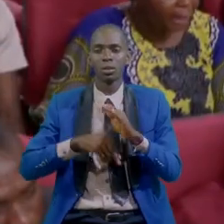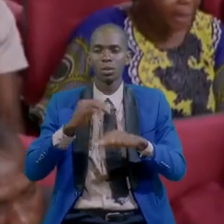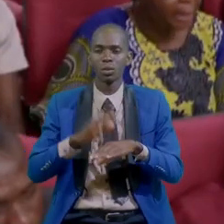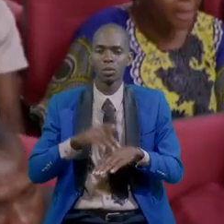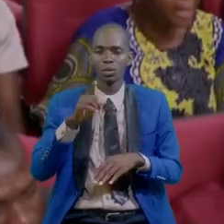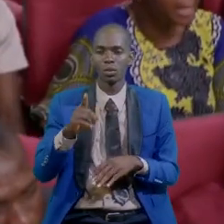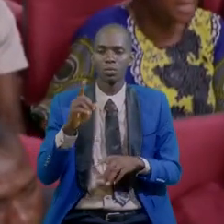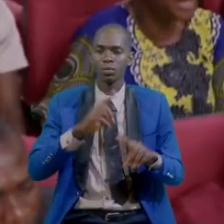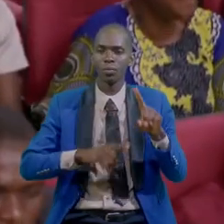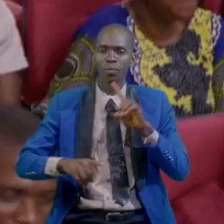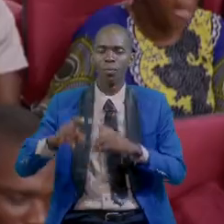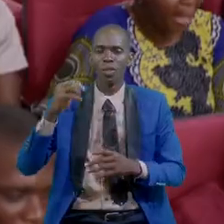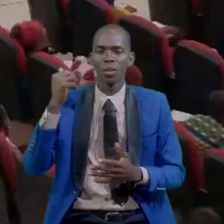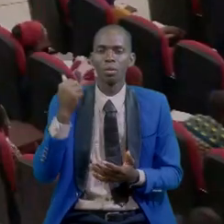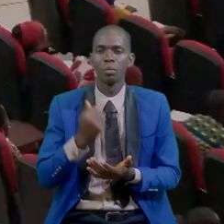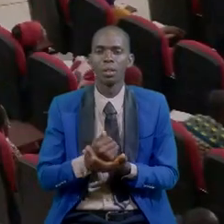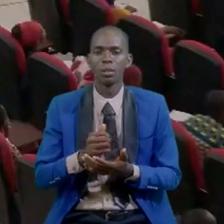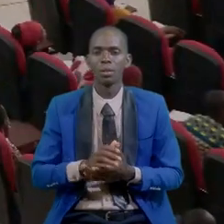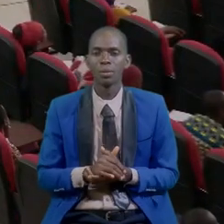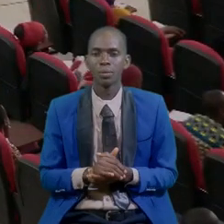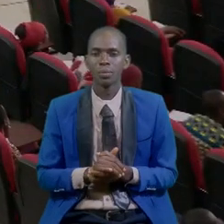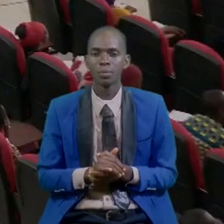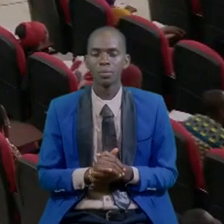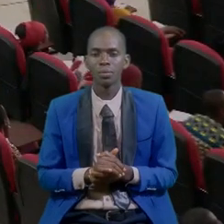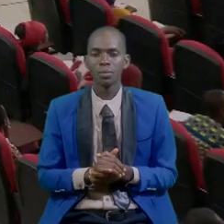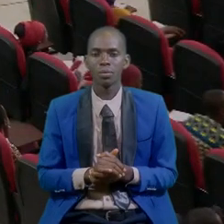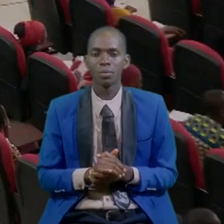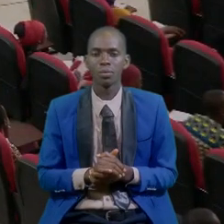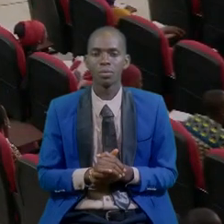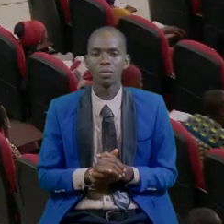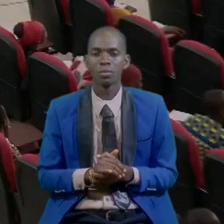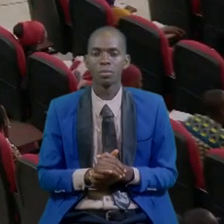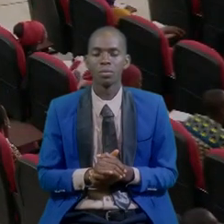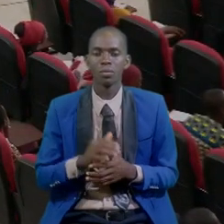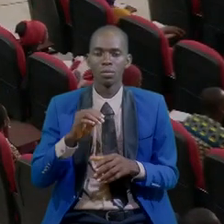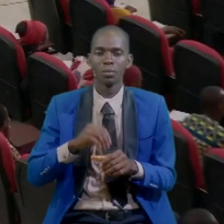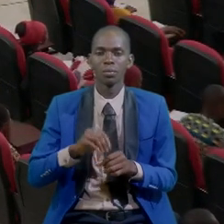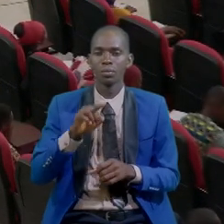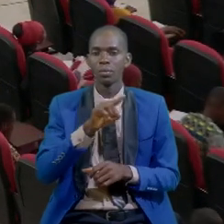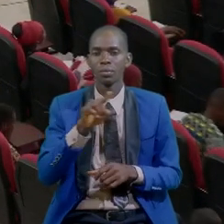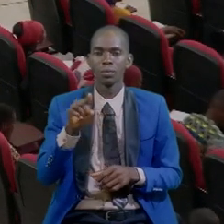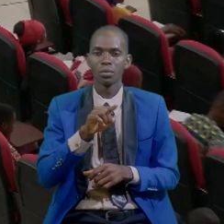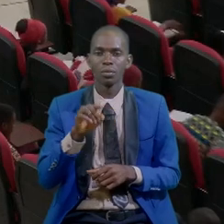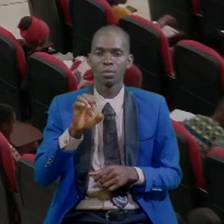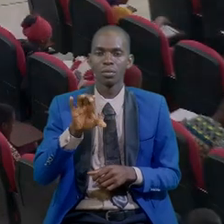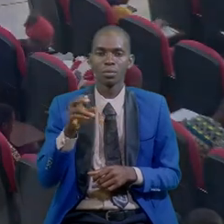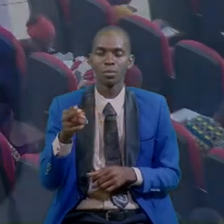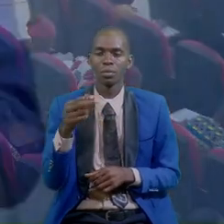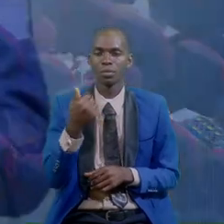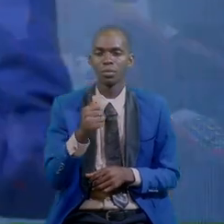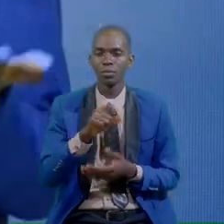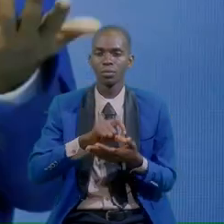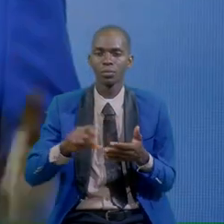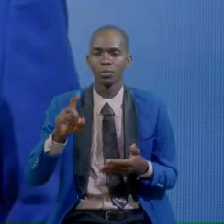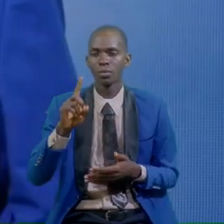that will move you to action. Look at this in Zechariah chapter 10, verse 1. It